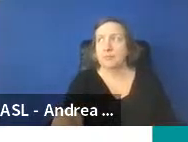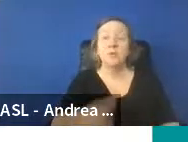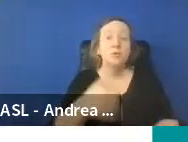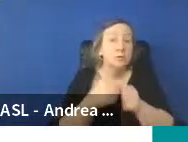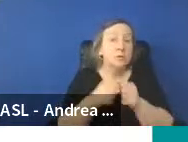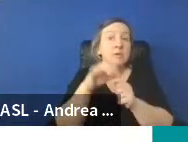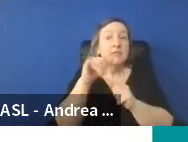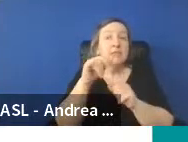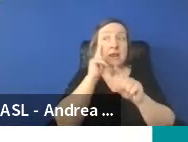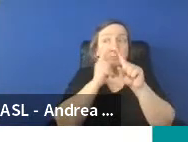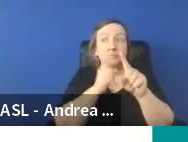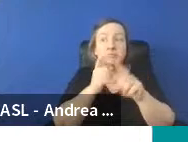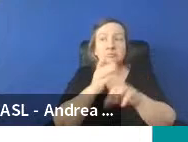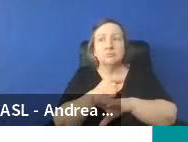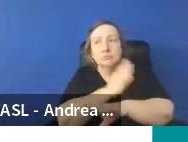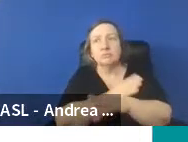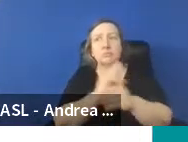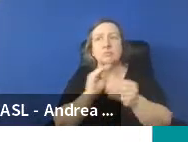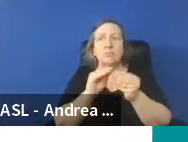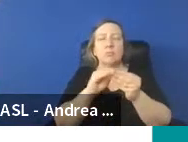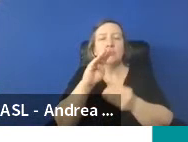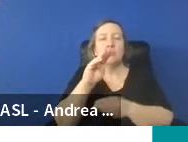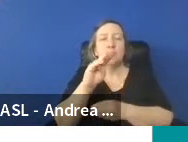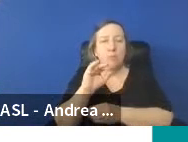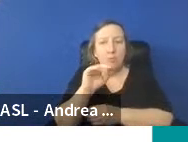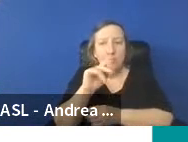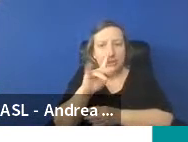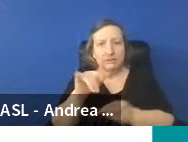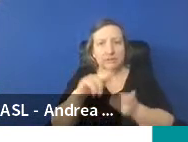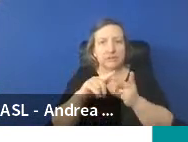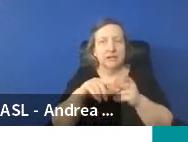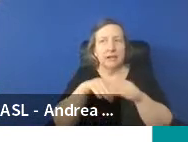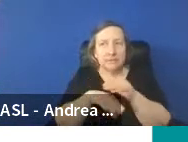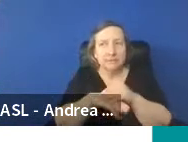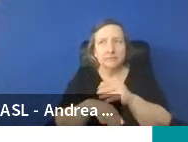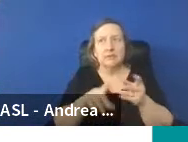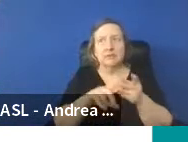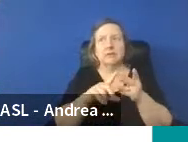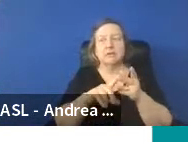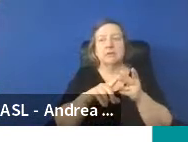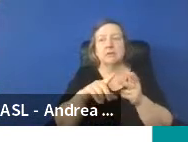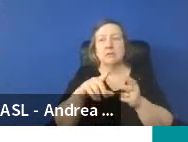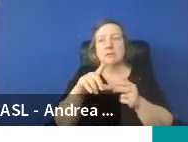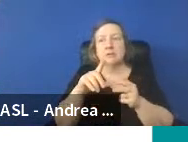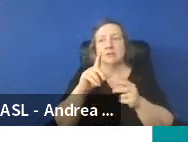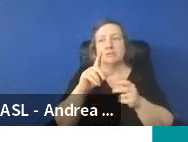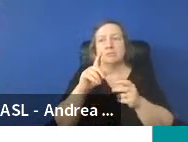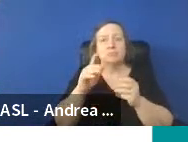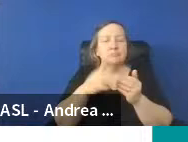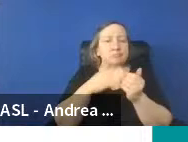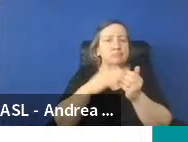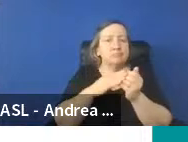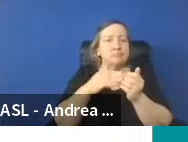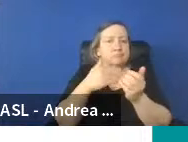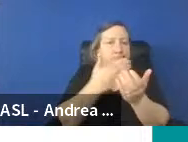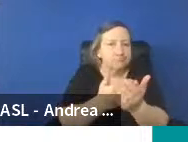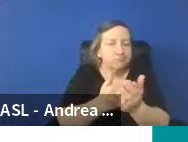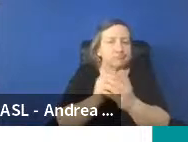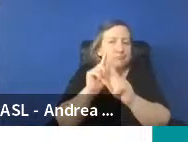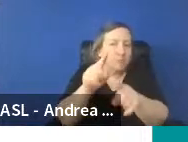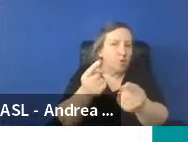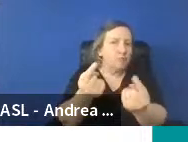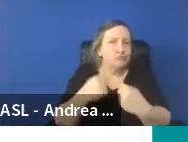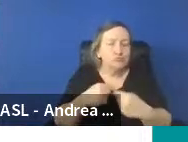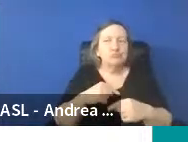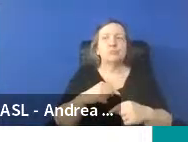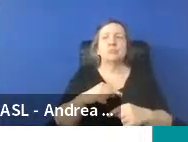to improve mobility, accessibility, and connectivity, especially for lower income travelers, people with disabilities, and historically